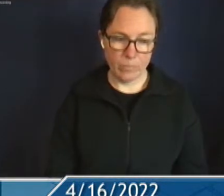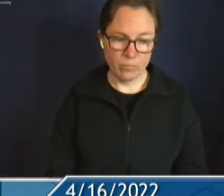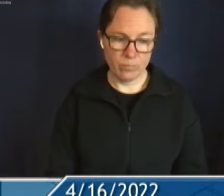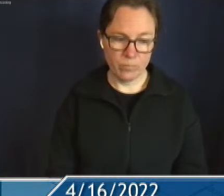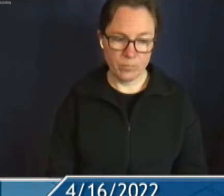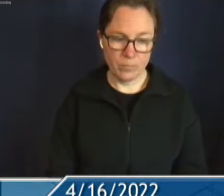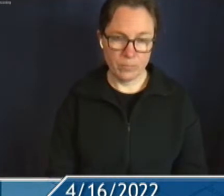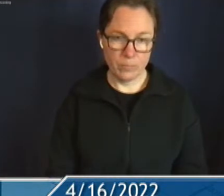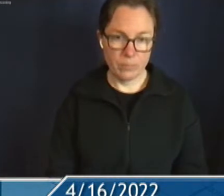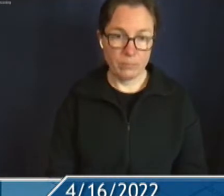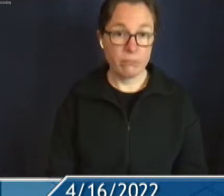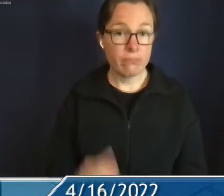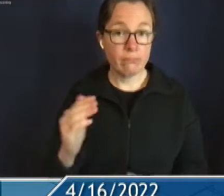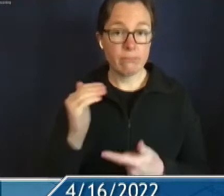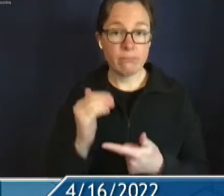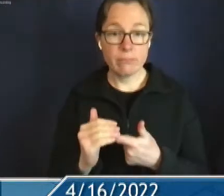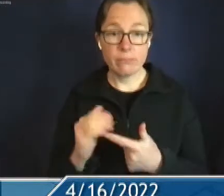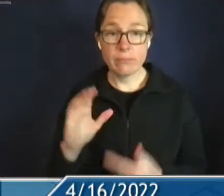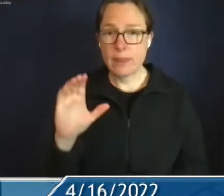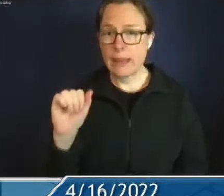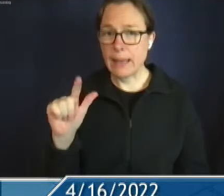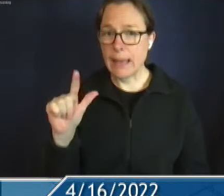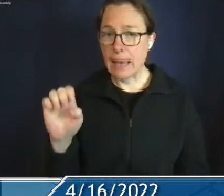How about KL Johnson?